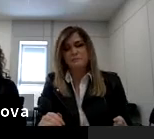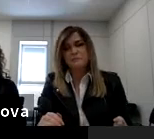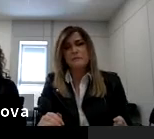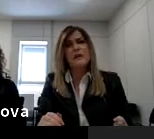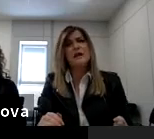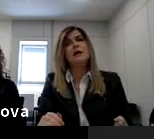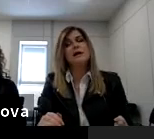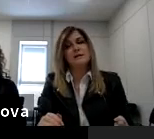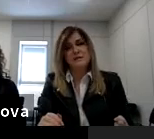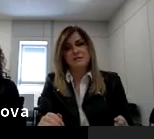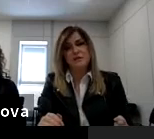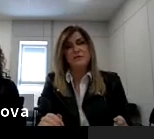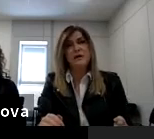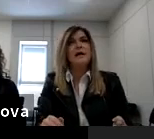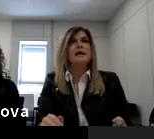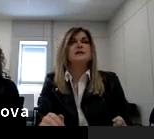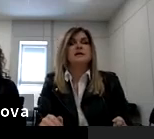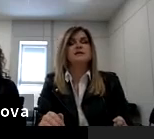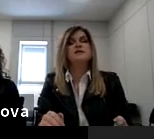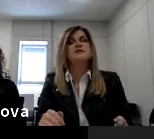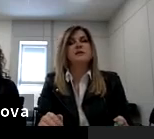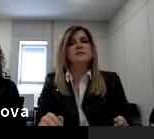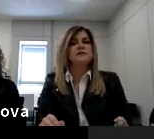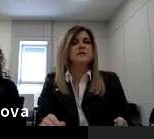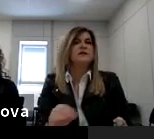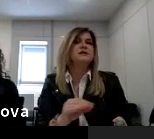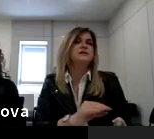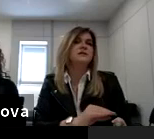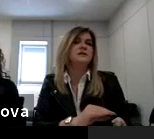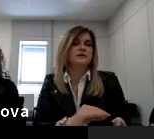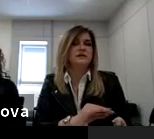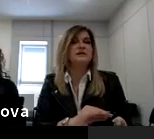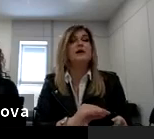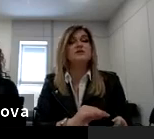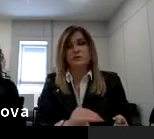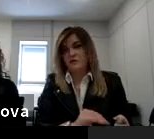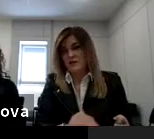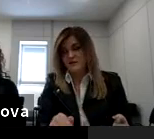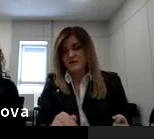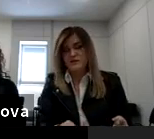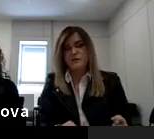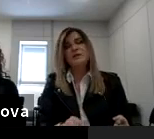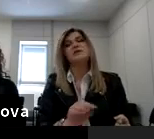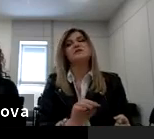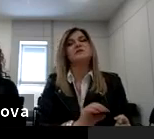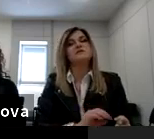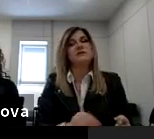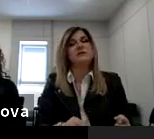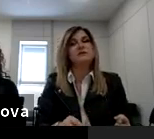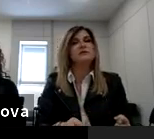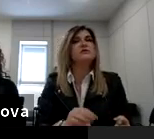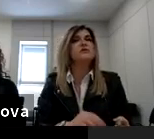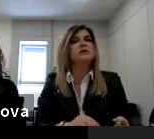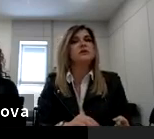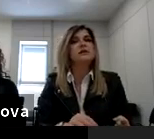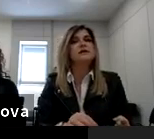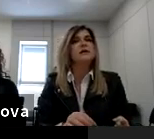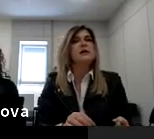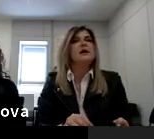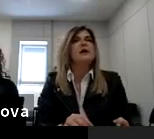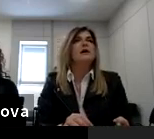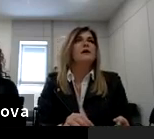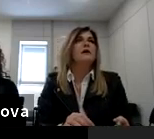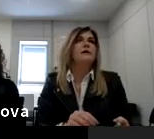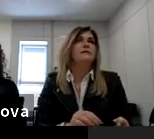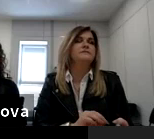the LED strip, and LED strip is this housing with LED strip. It is filled totally